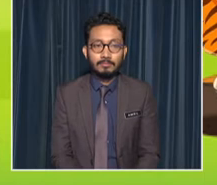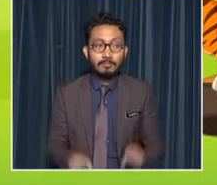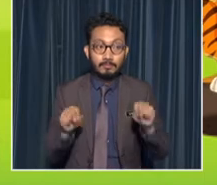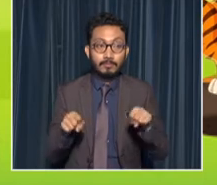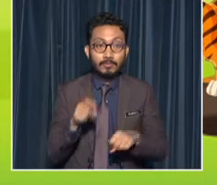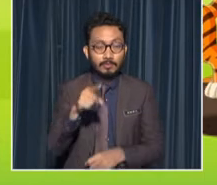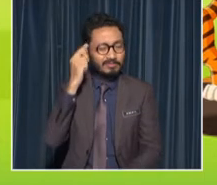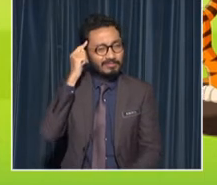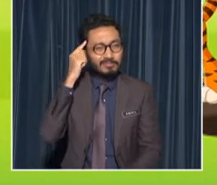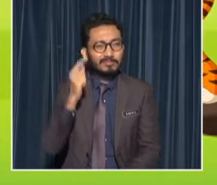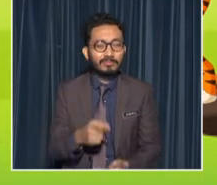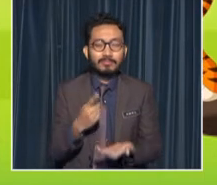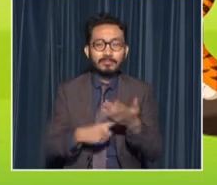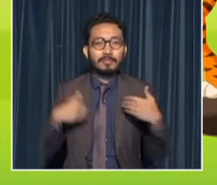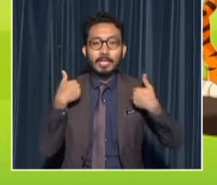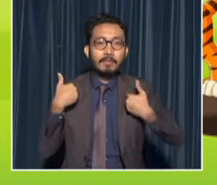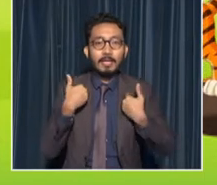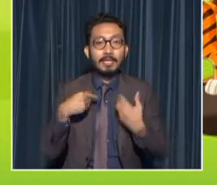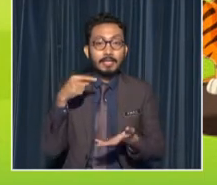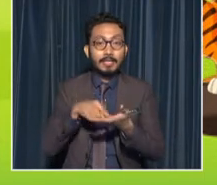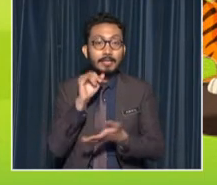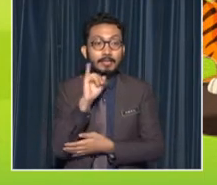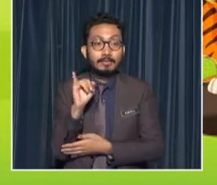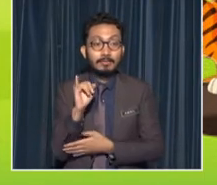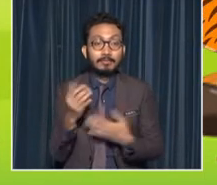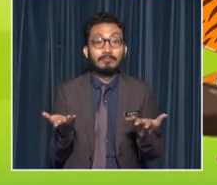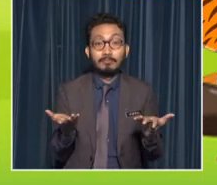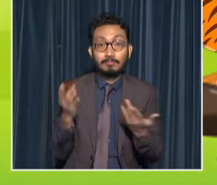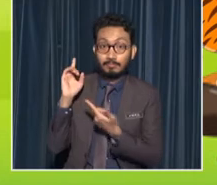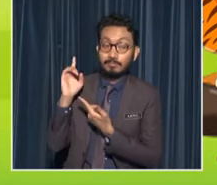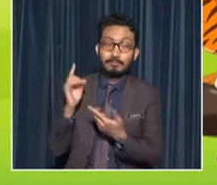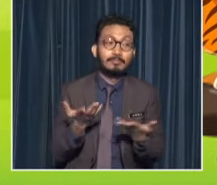Can you guess what animal this is?